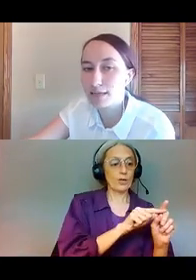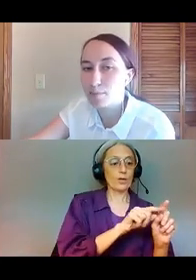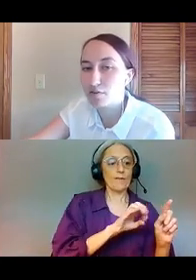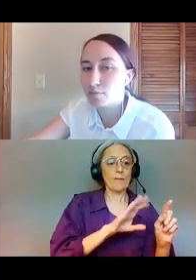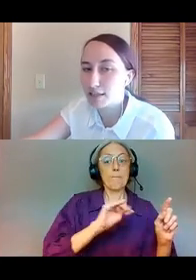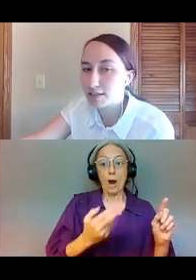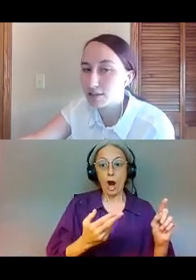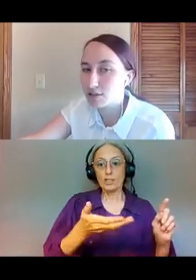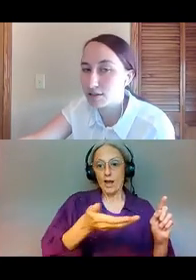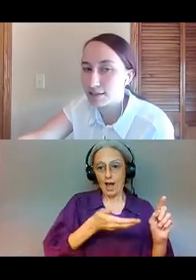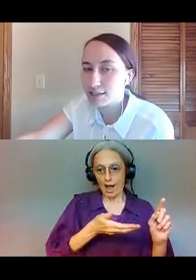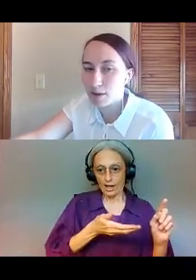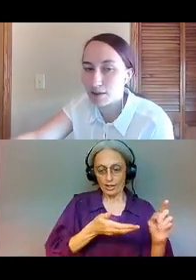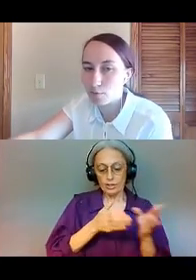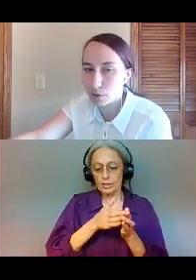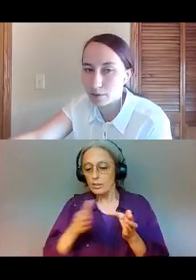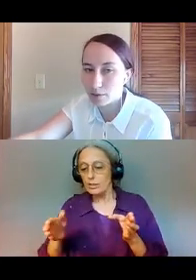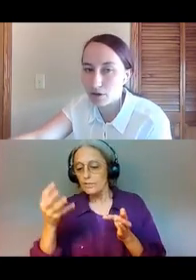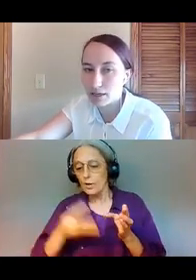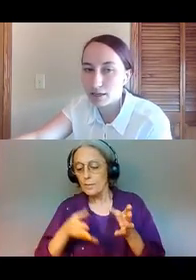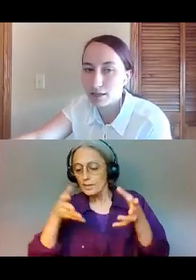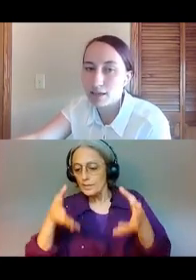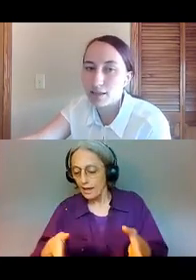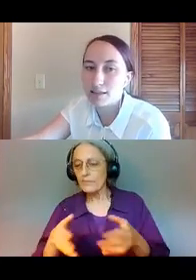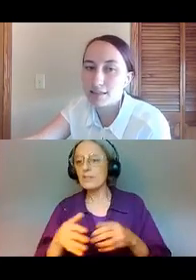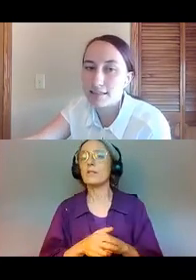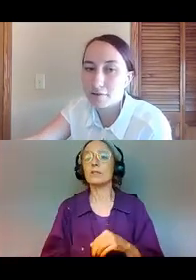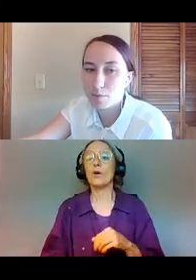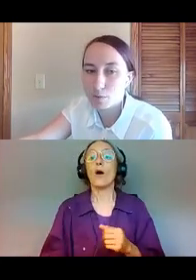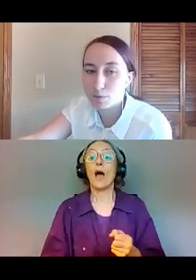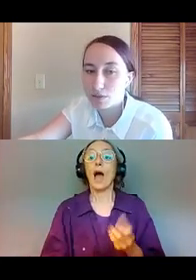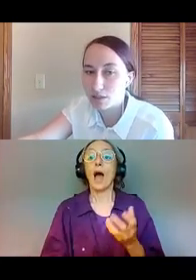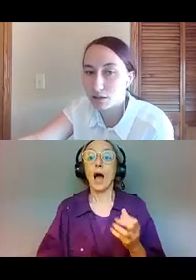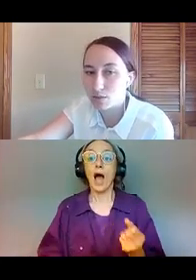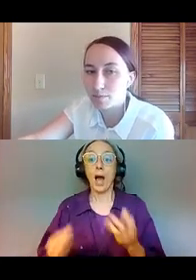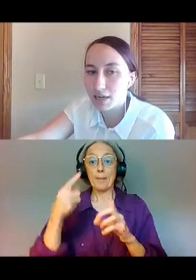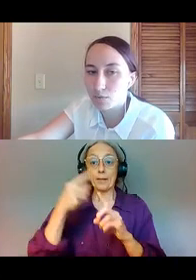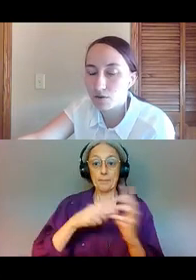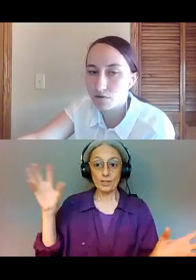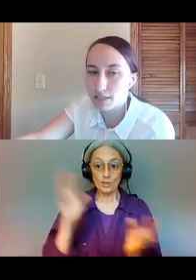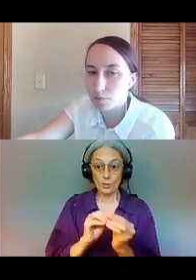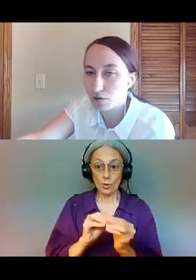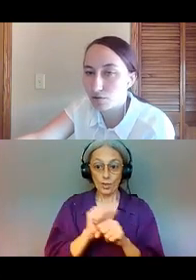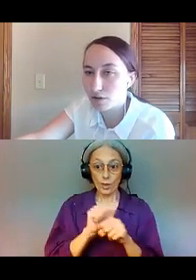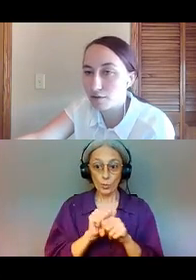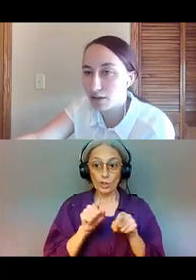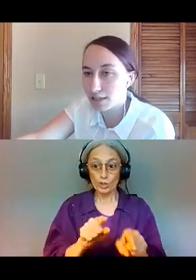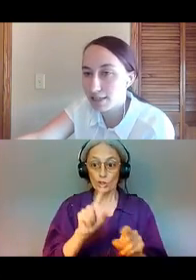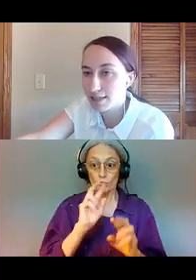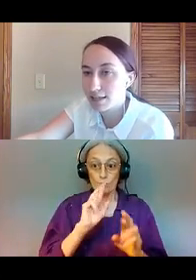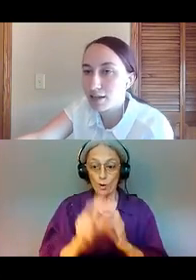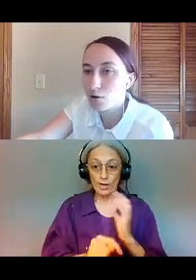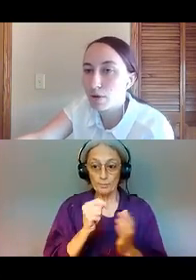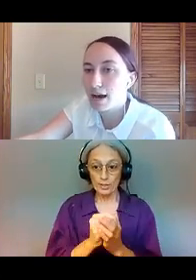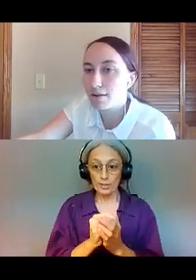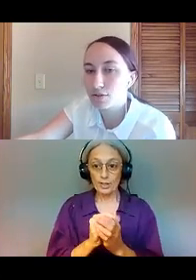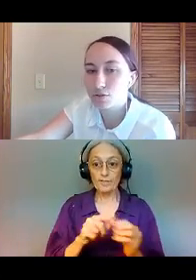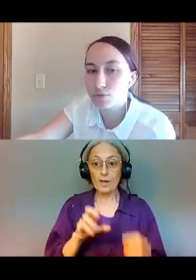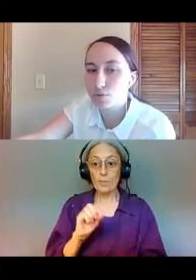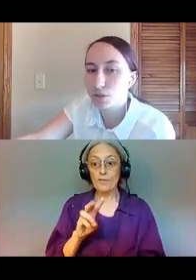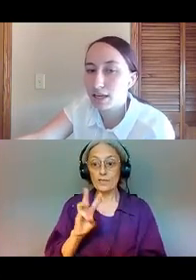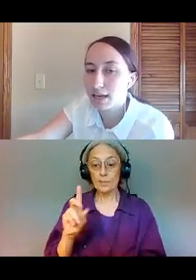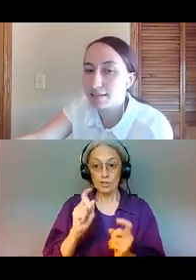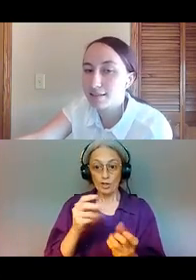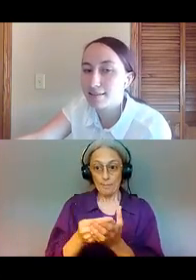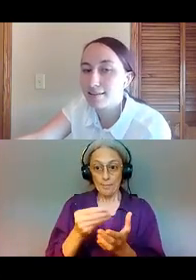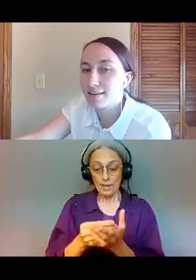4, the number of months during the 6-month reporting period that this staff member's position was paid with OVW grant funds, we have